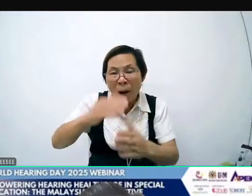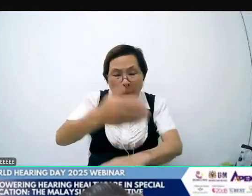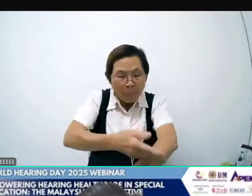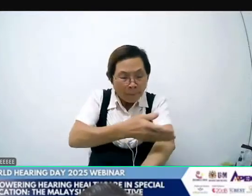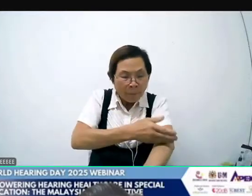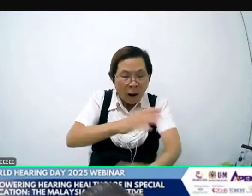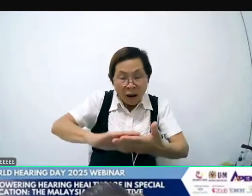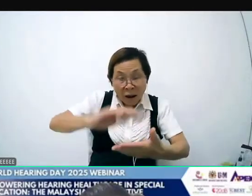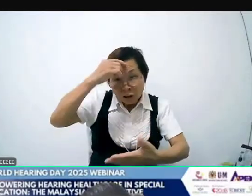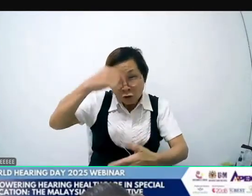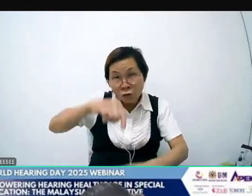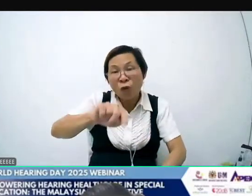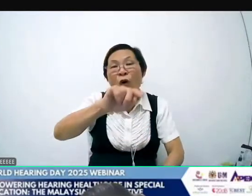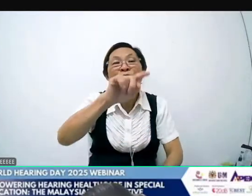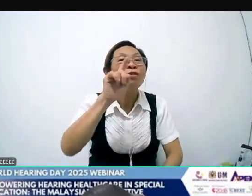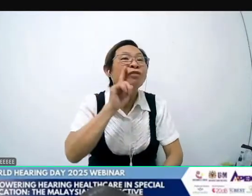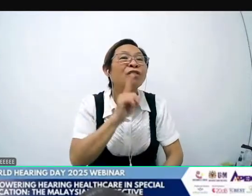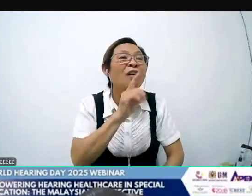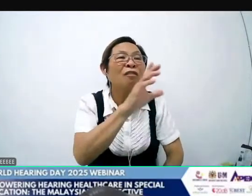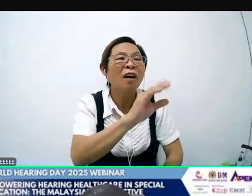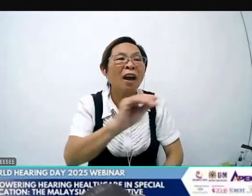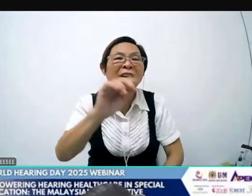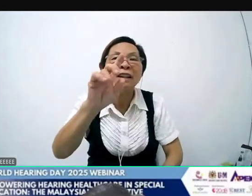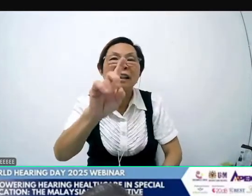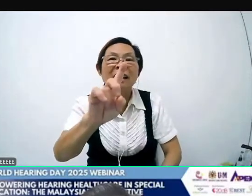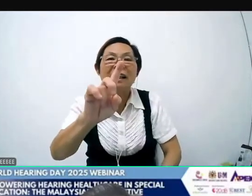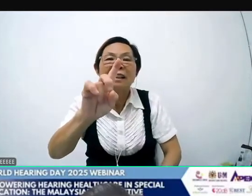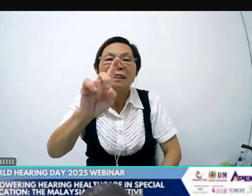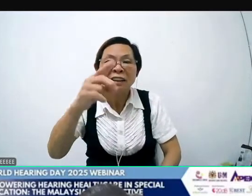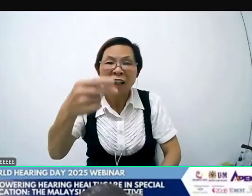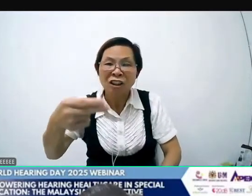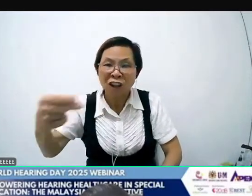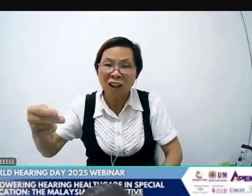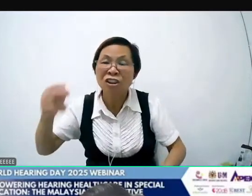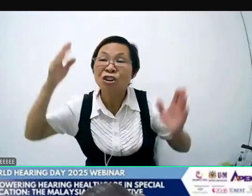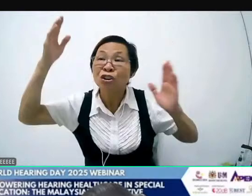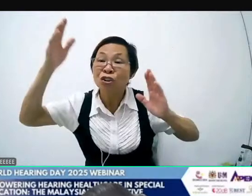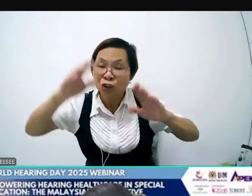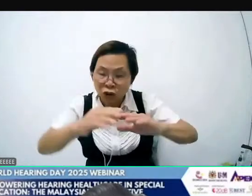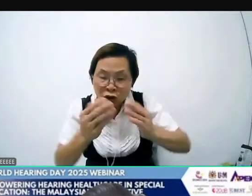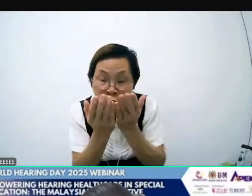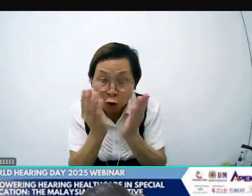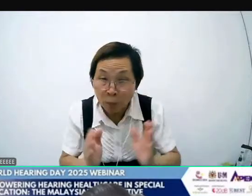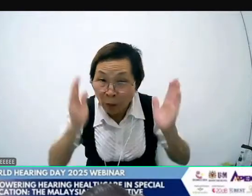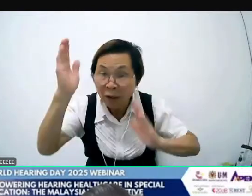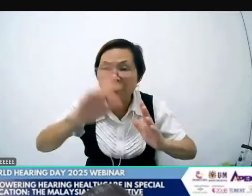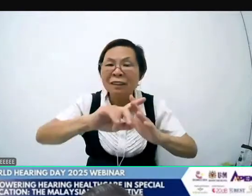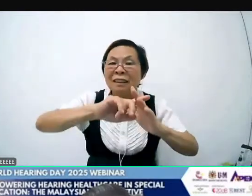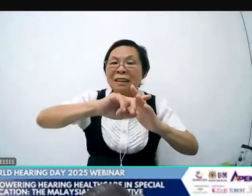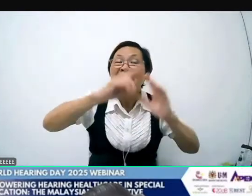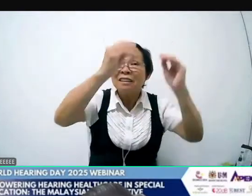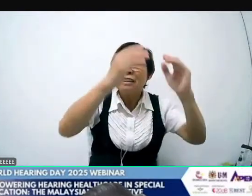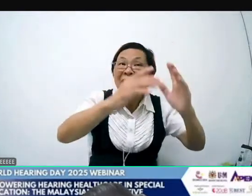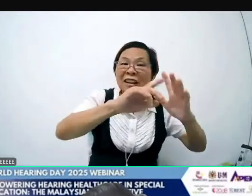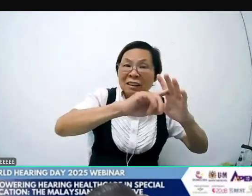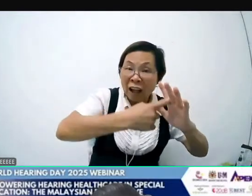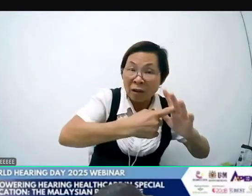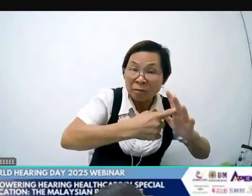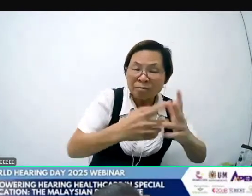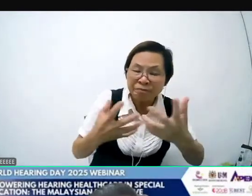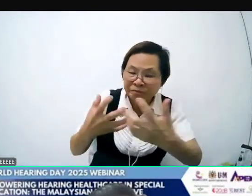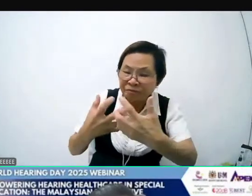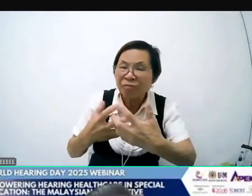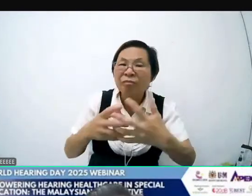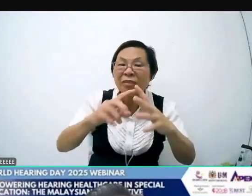and hard of hearing student in Malaysia, teachers implementation of accommodation